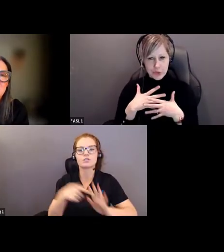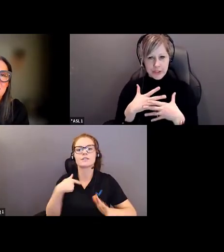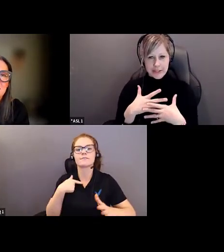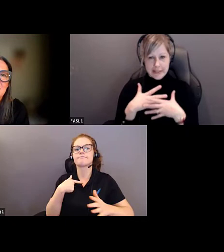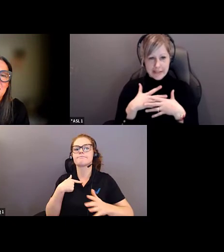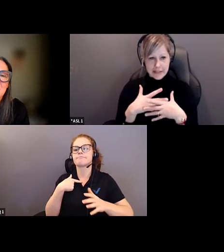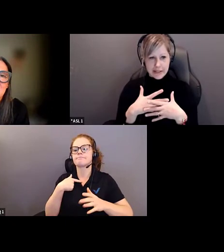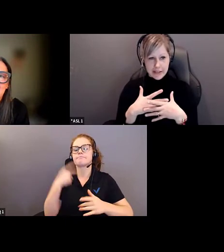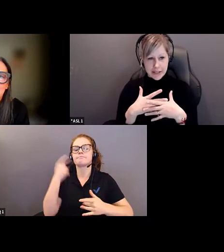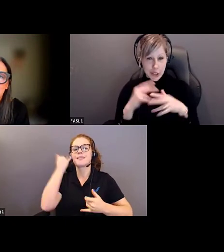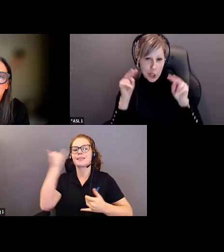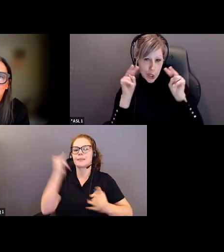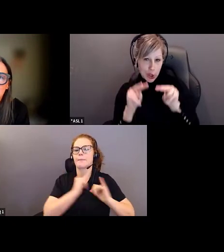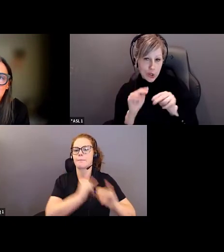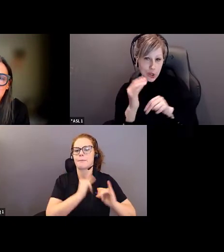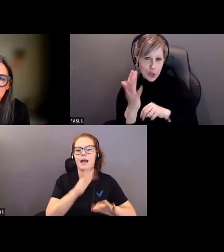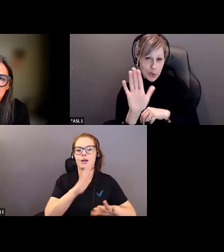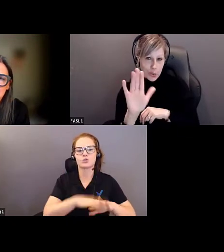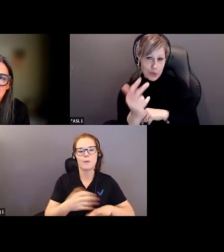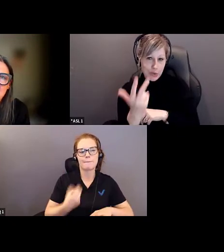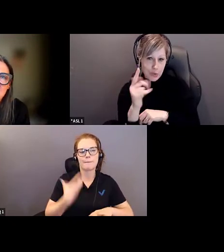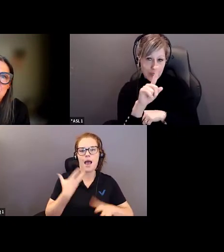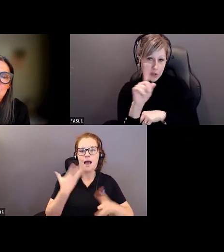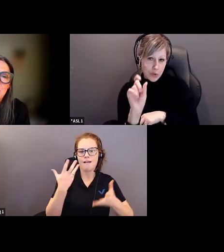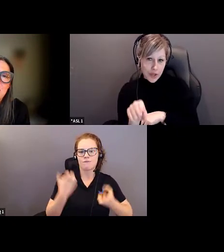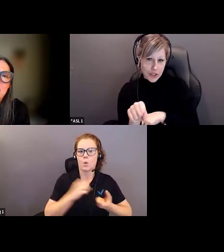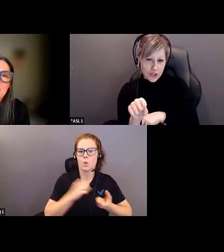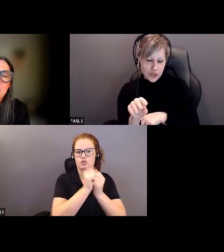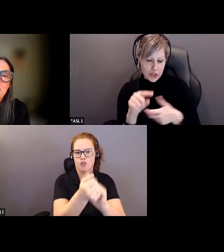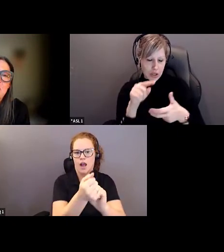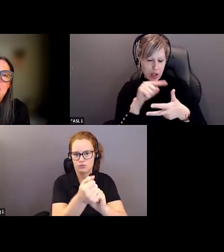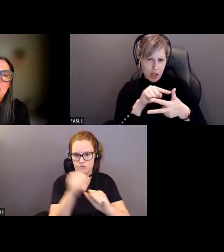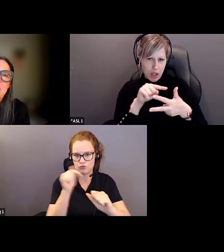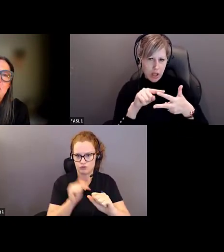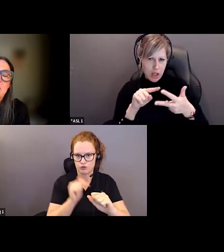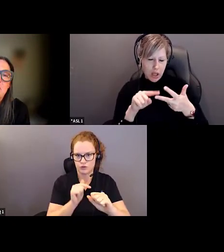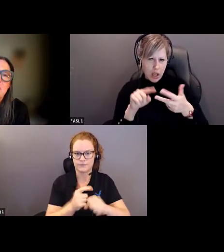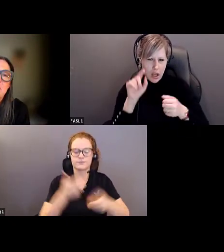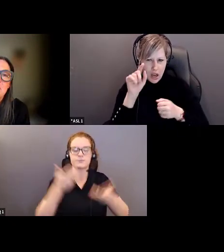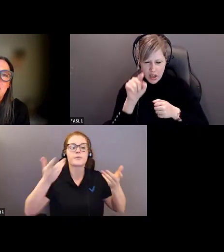questions. What insights are landing for you?